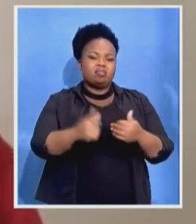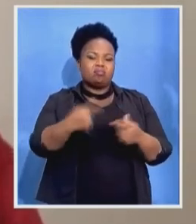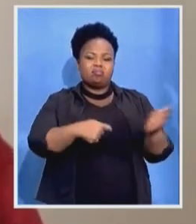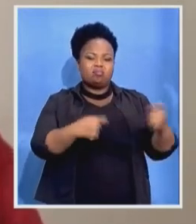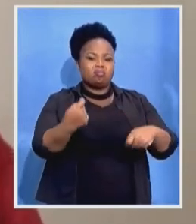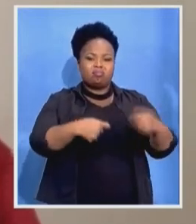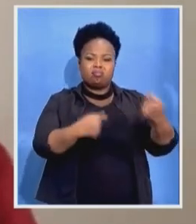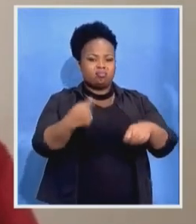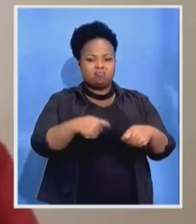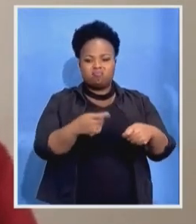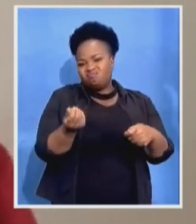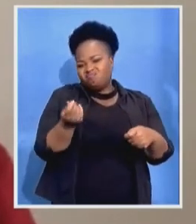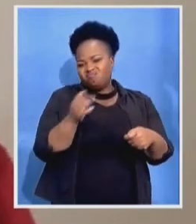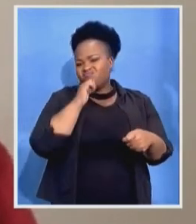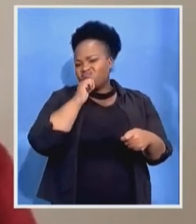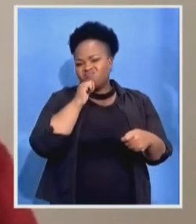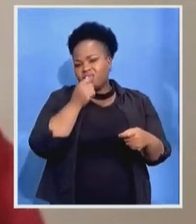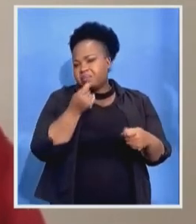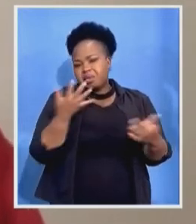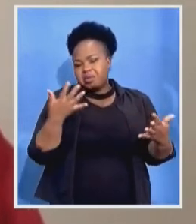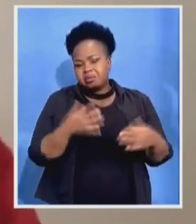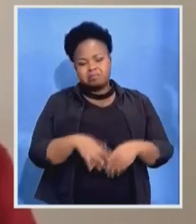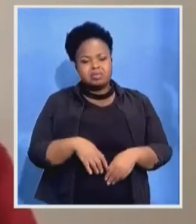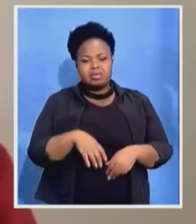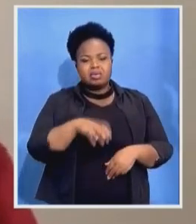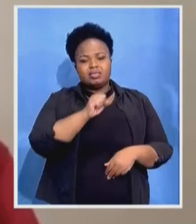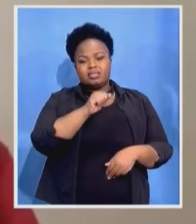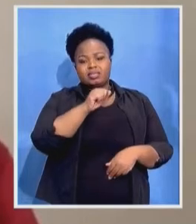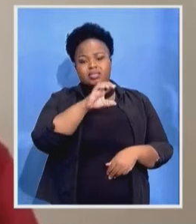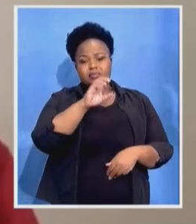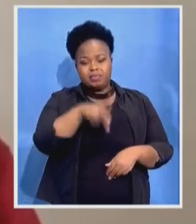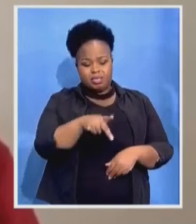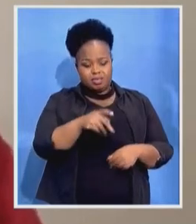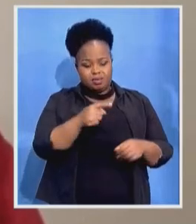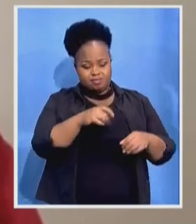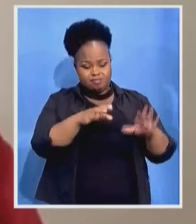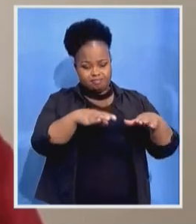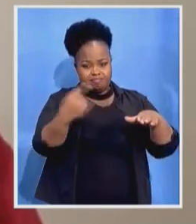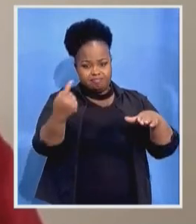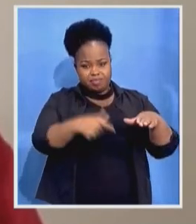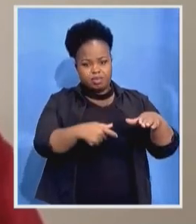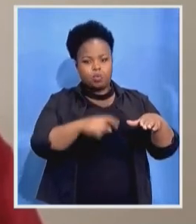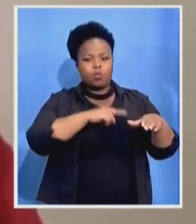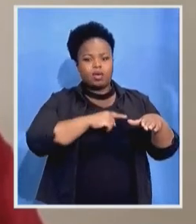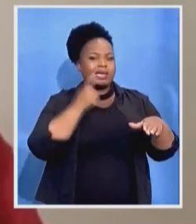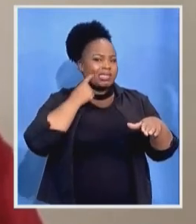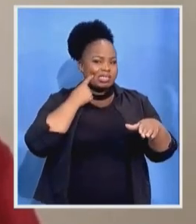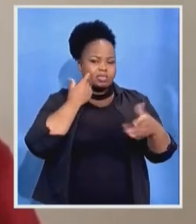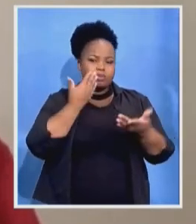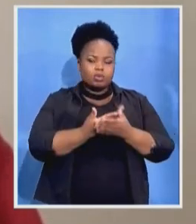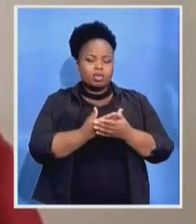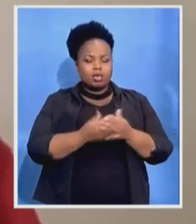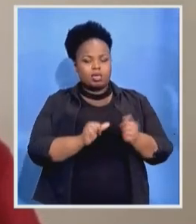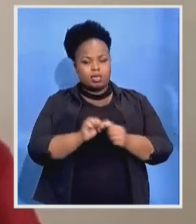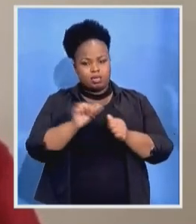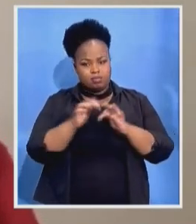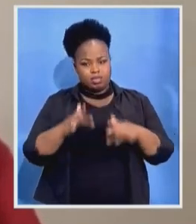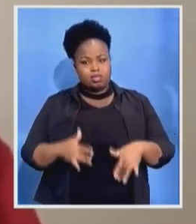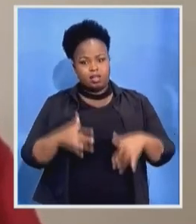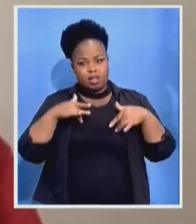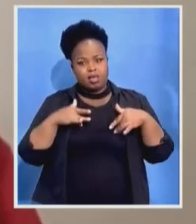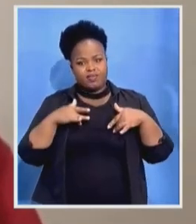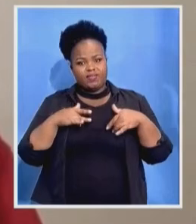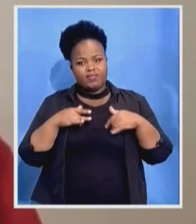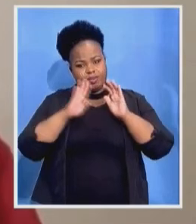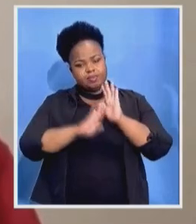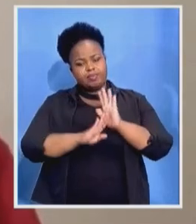Communist Party, so that in the end we are able to create a better life for all and a better South Africa for all.